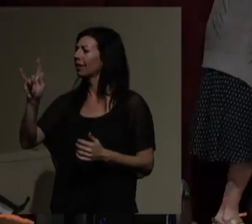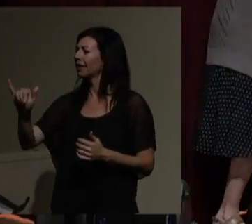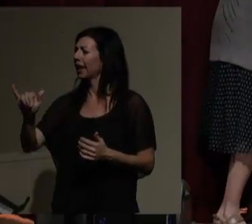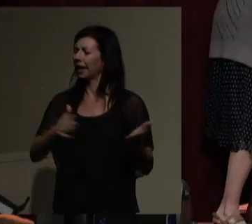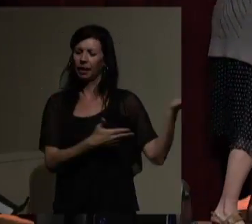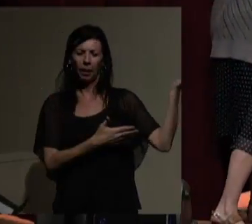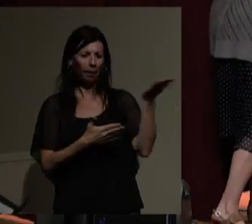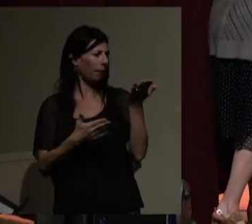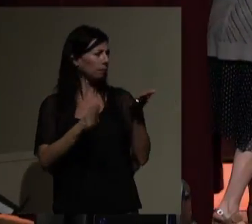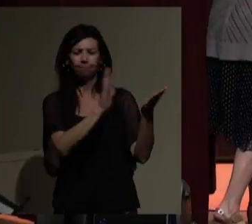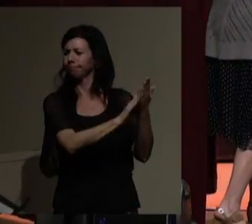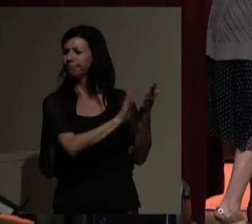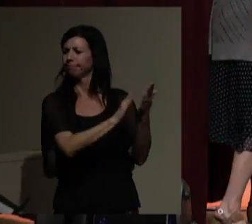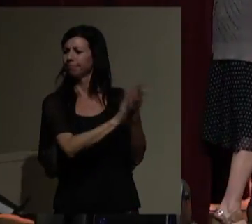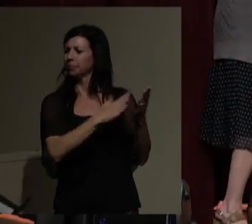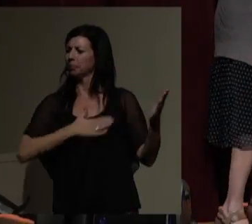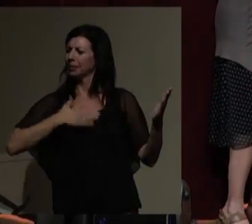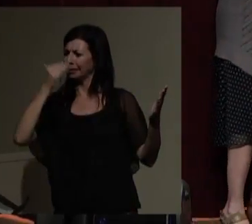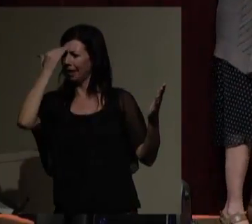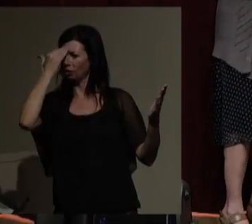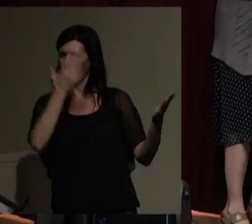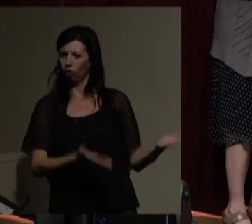please?